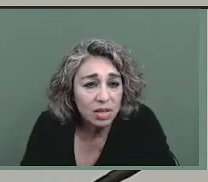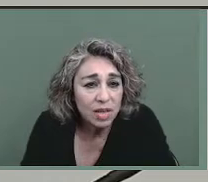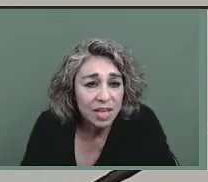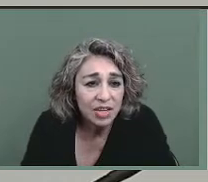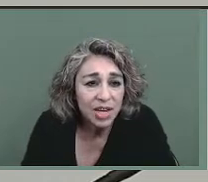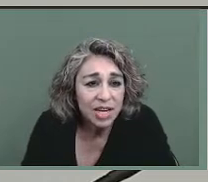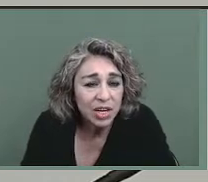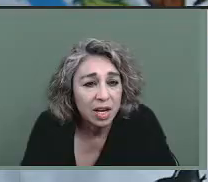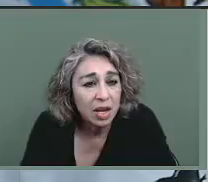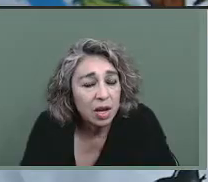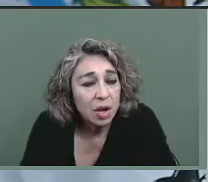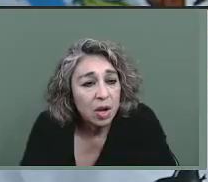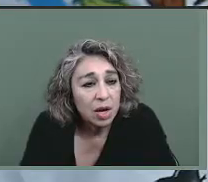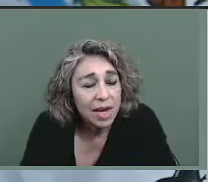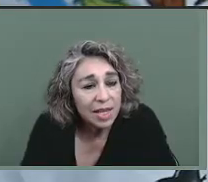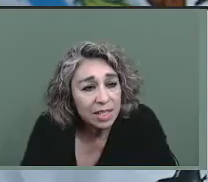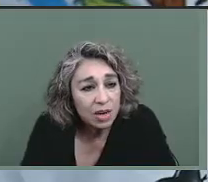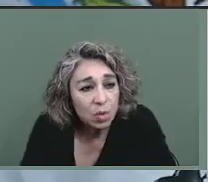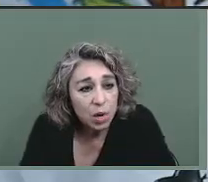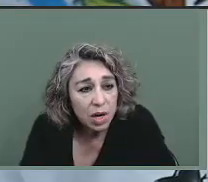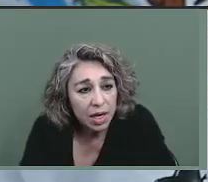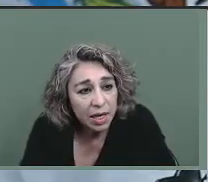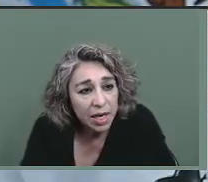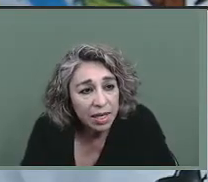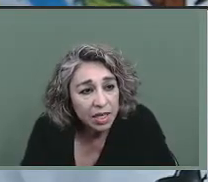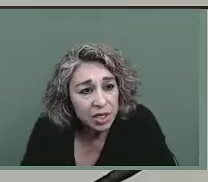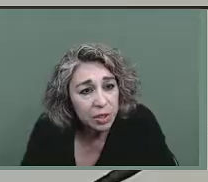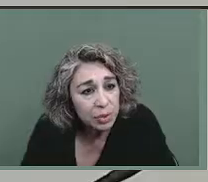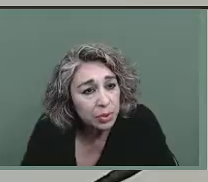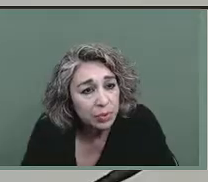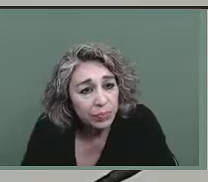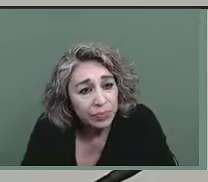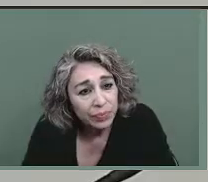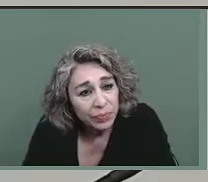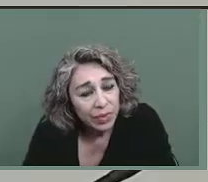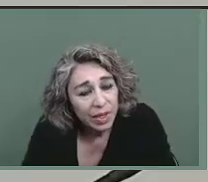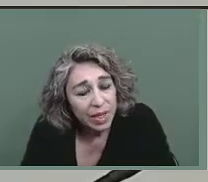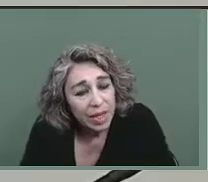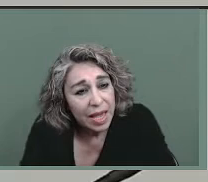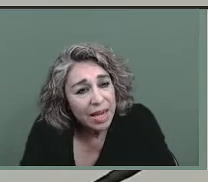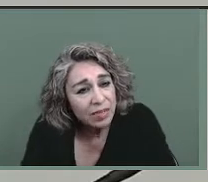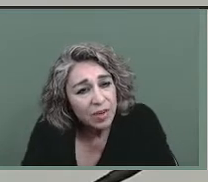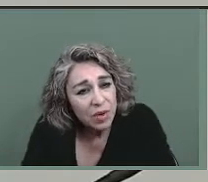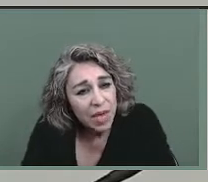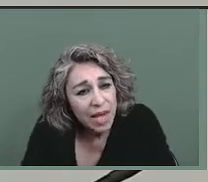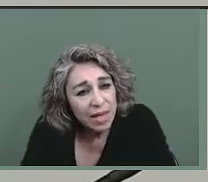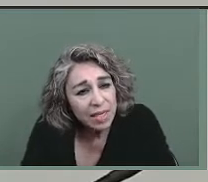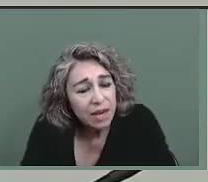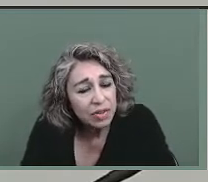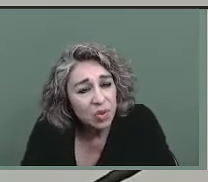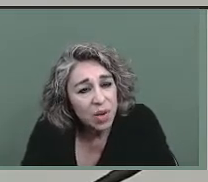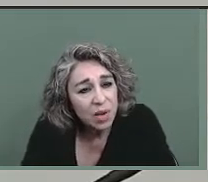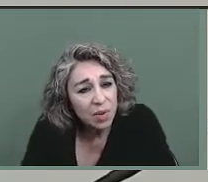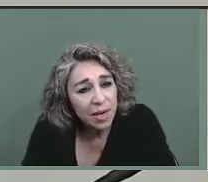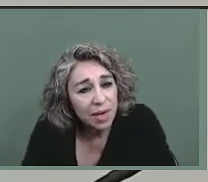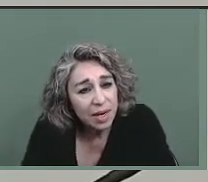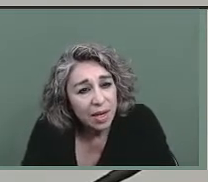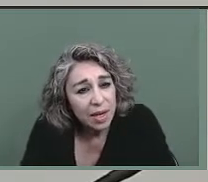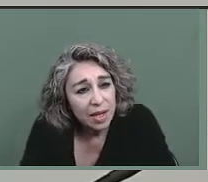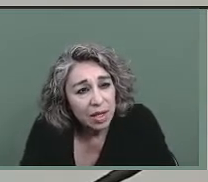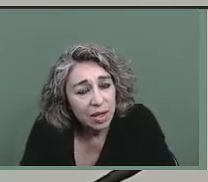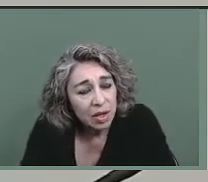or education. Next year we're going to get to, and if you can't on